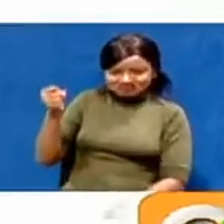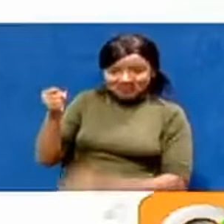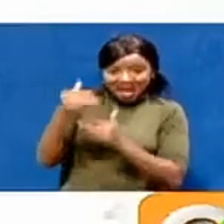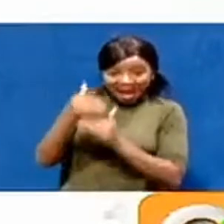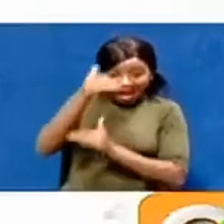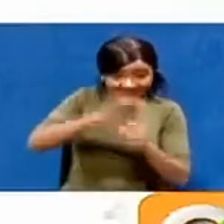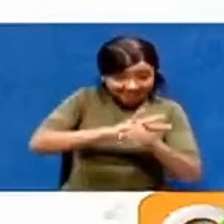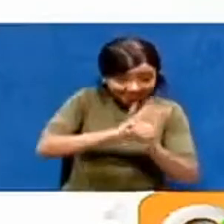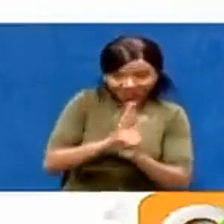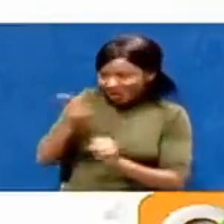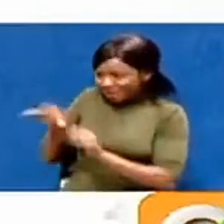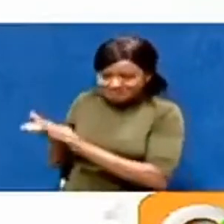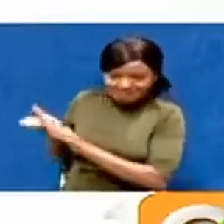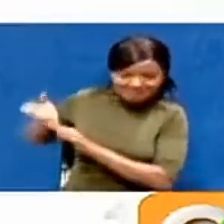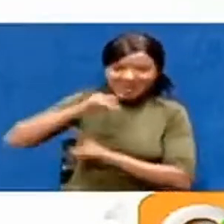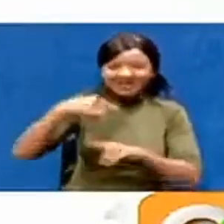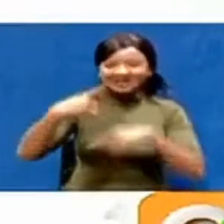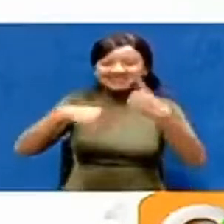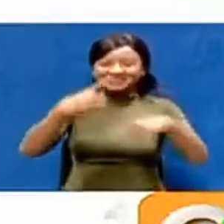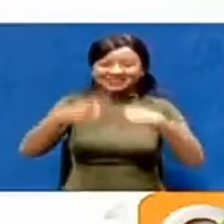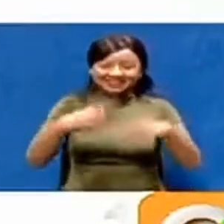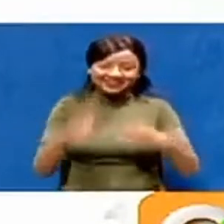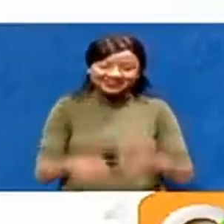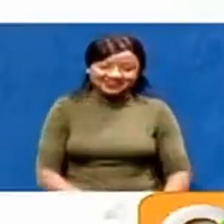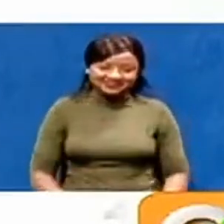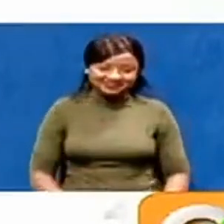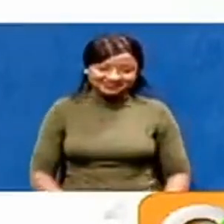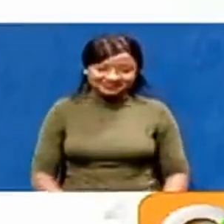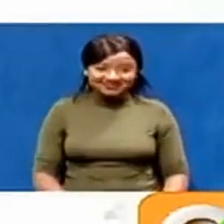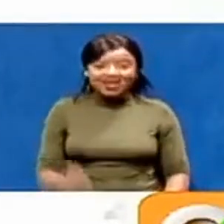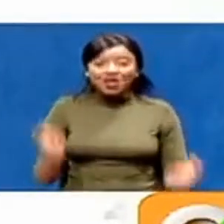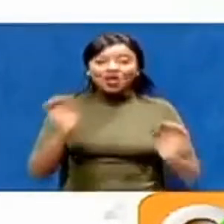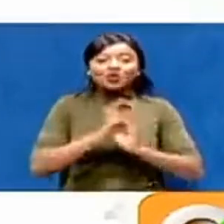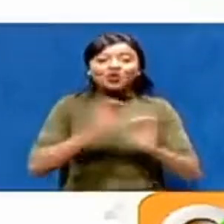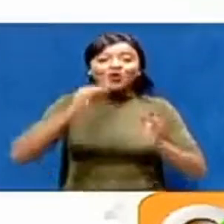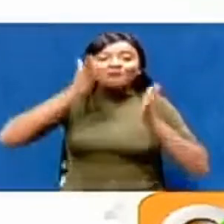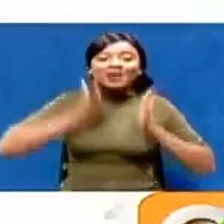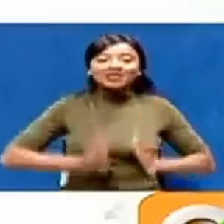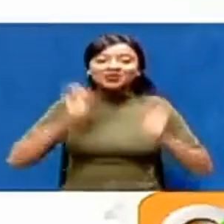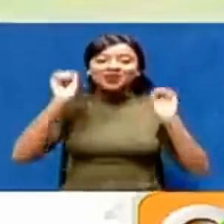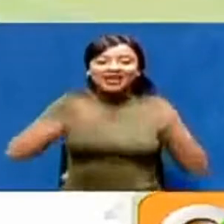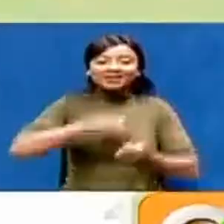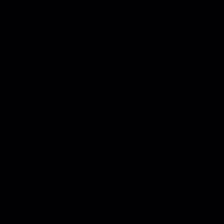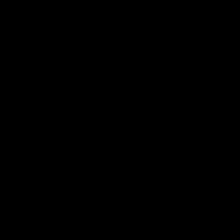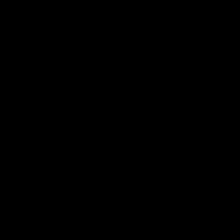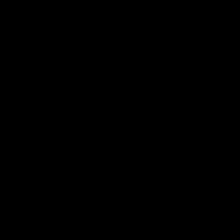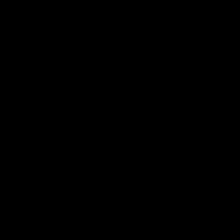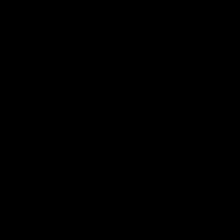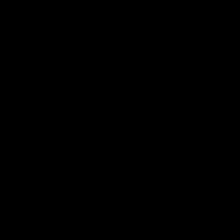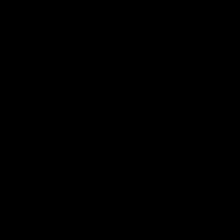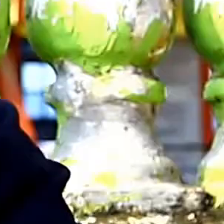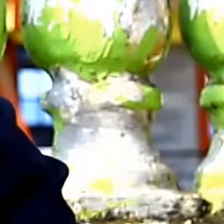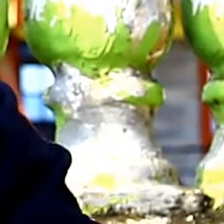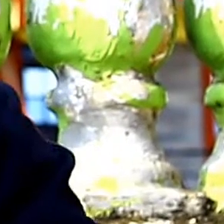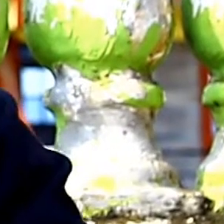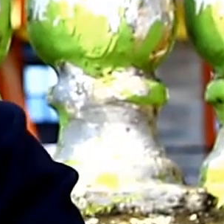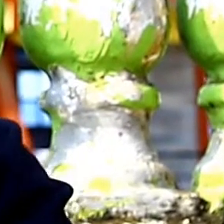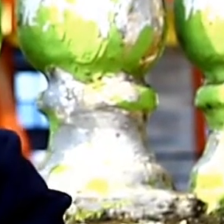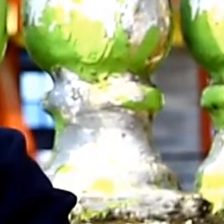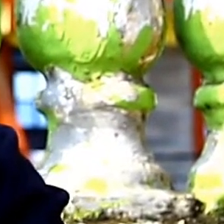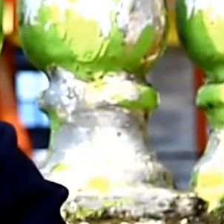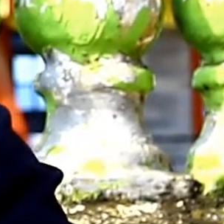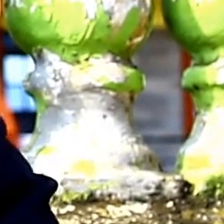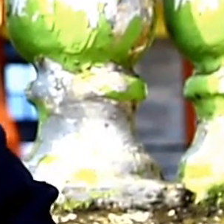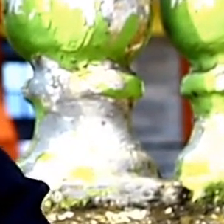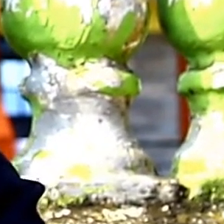Baada ya corona, reggae itaendelea kunguruma. Nobody can stop reggae. Yo, for the